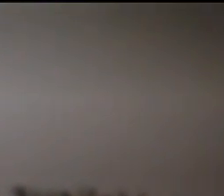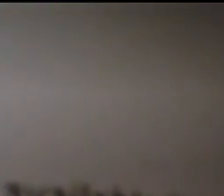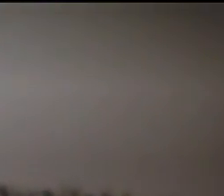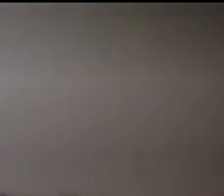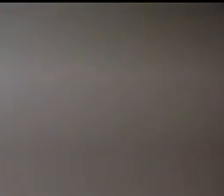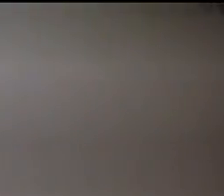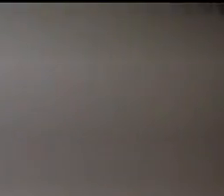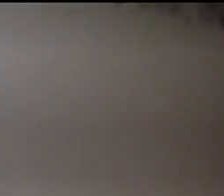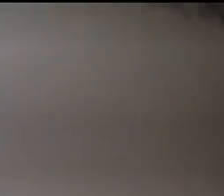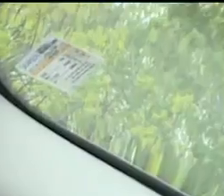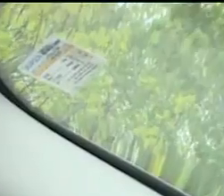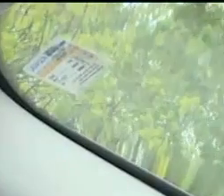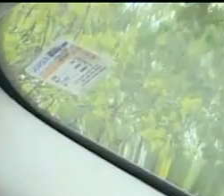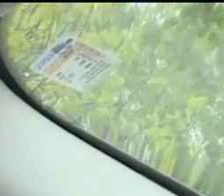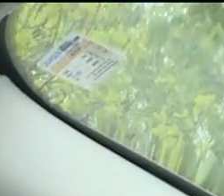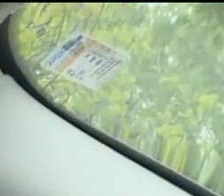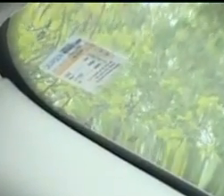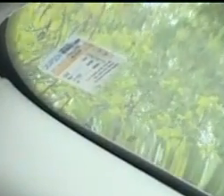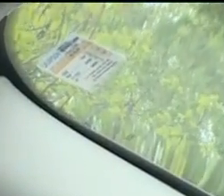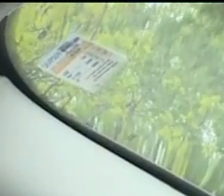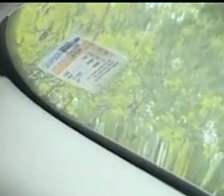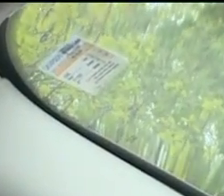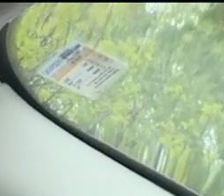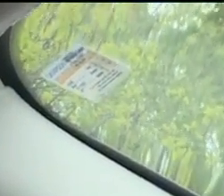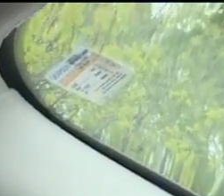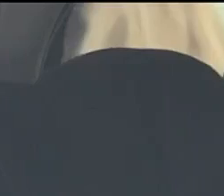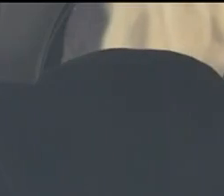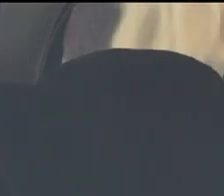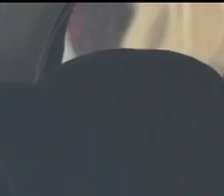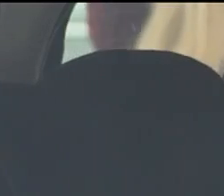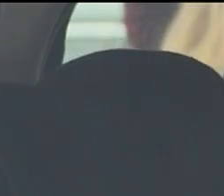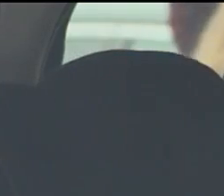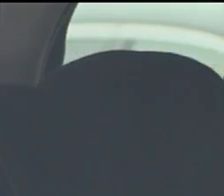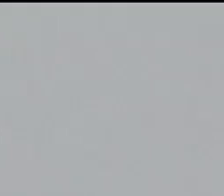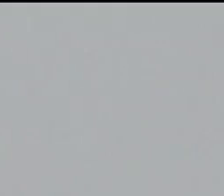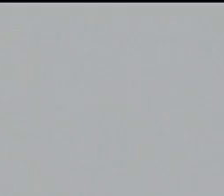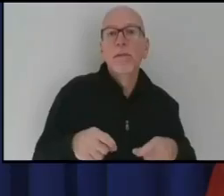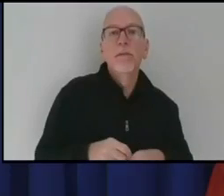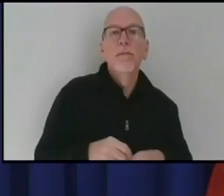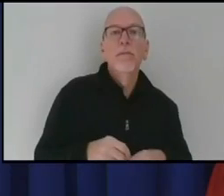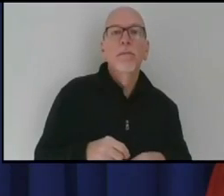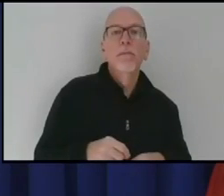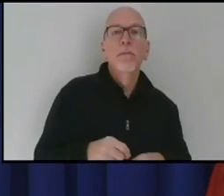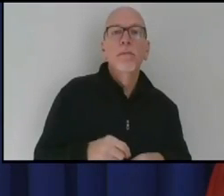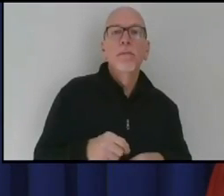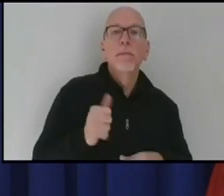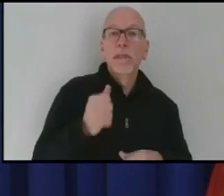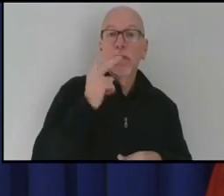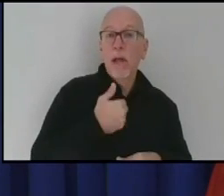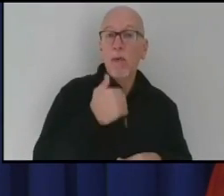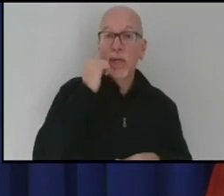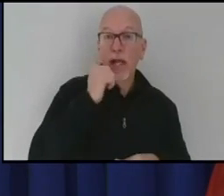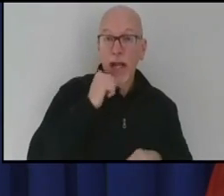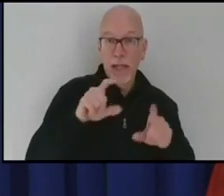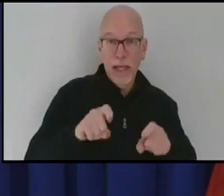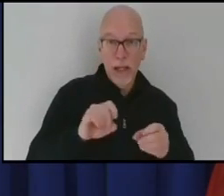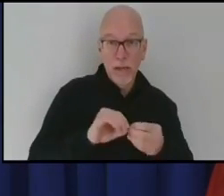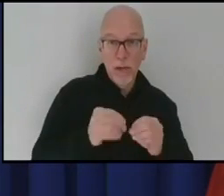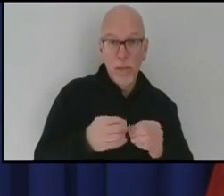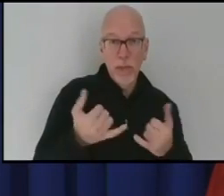high demand on the website. State Health Commissioner Dr. Christina Box talked about the demand. If you look at our daily testing numbers, there